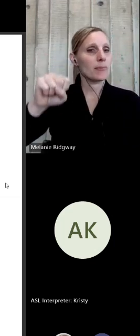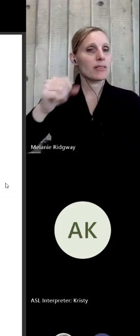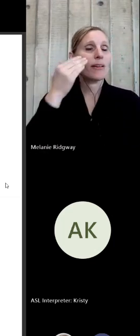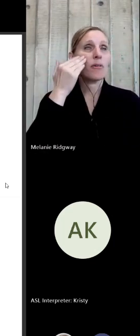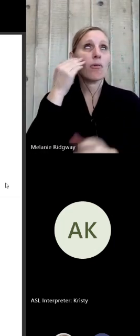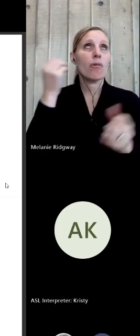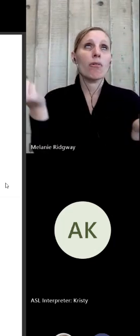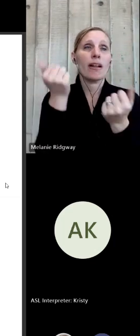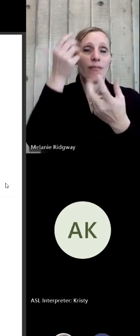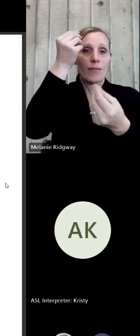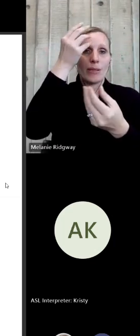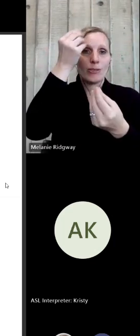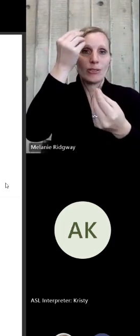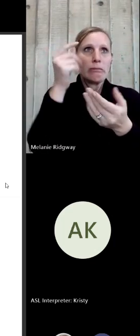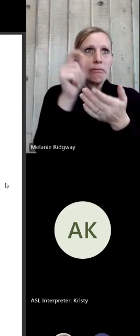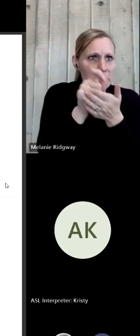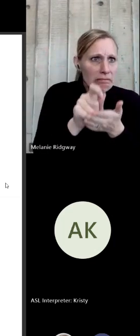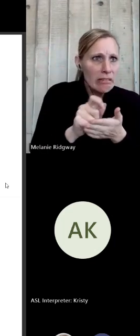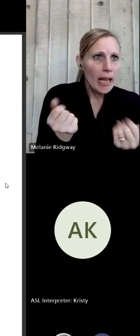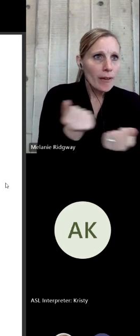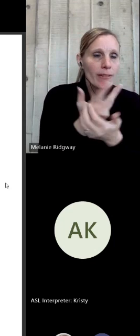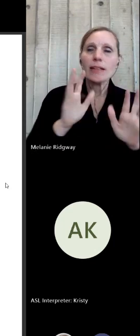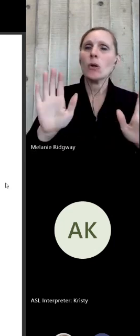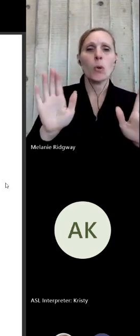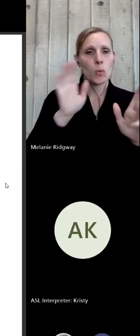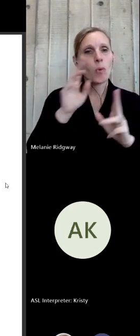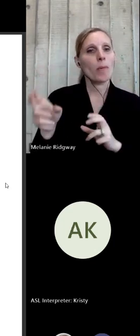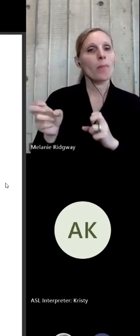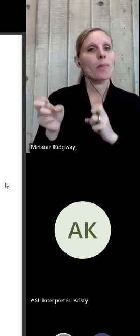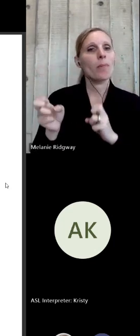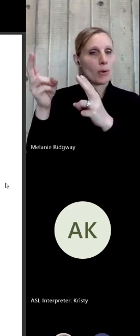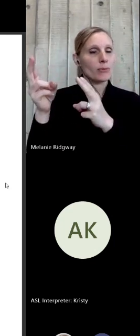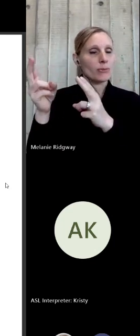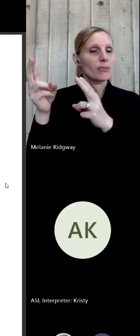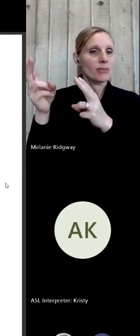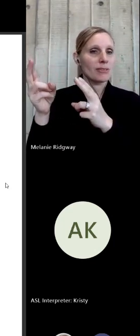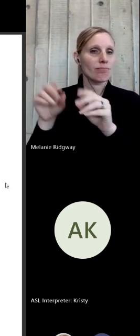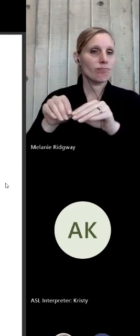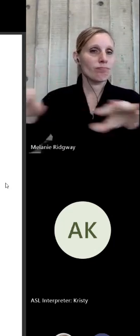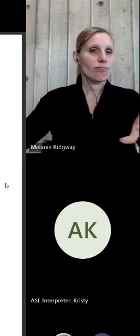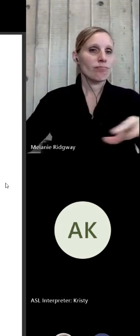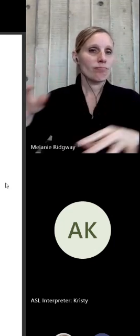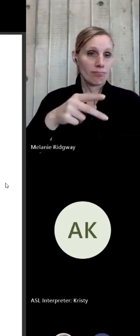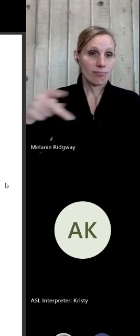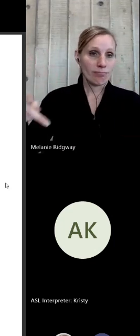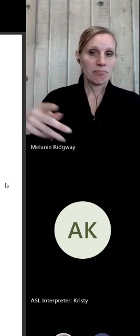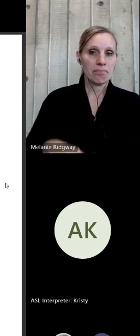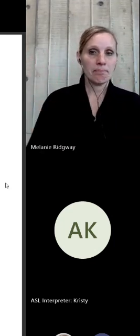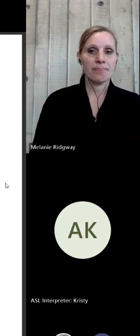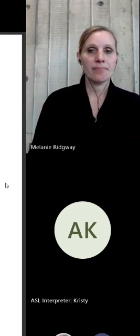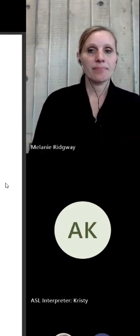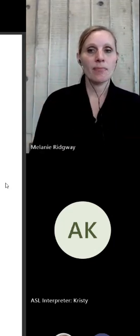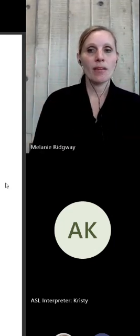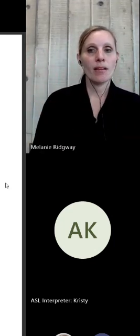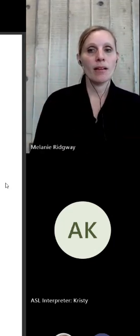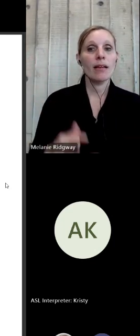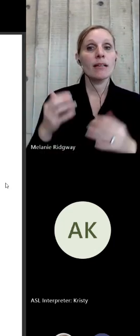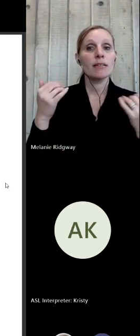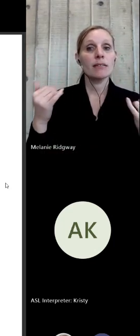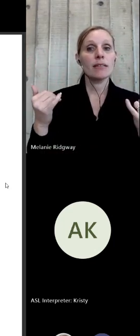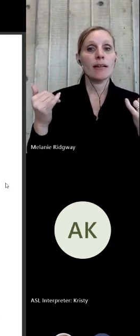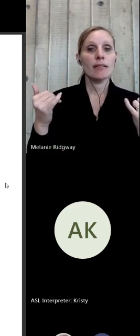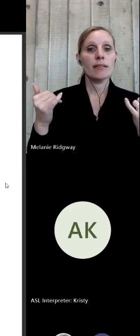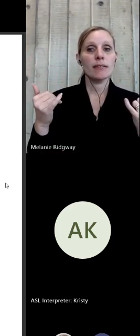material, however, details will be provided. This introduction is